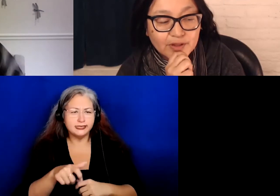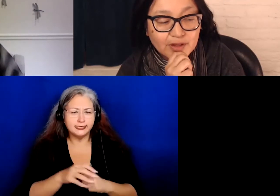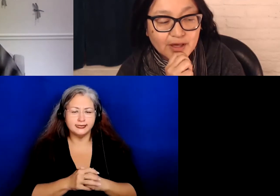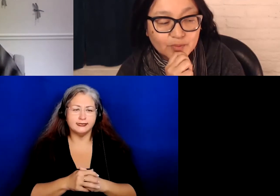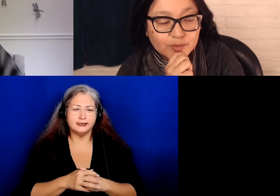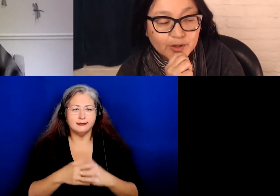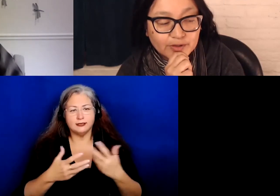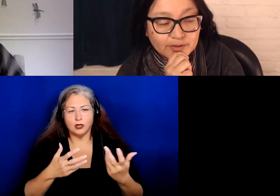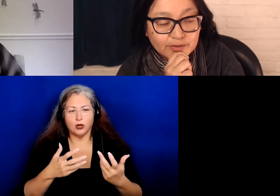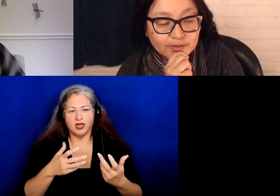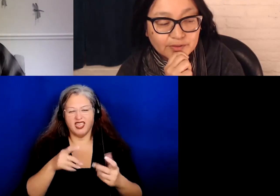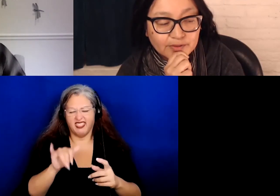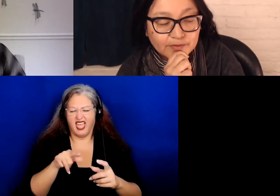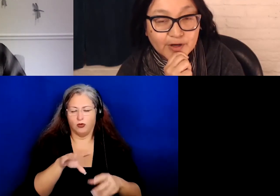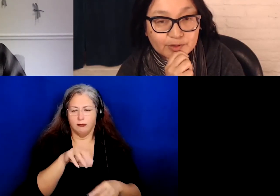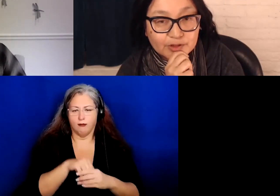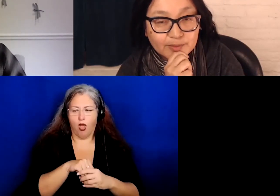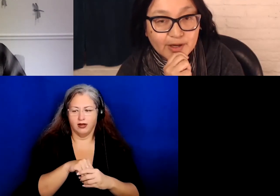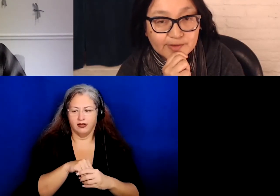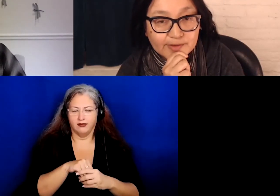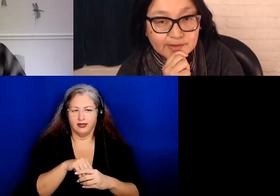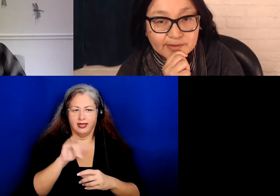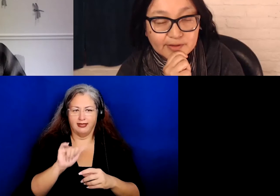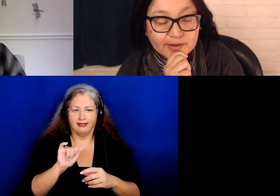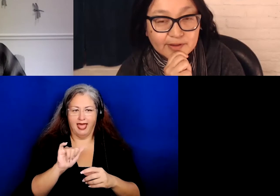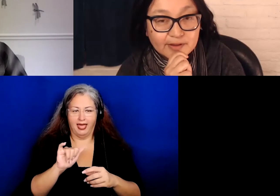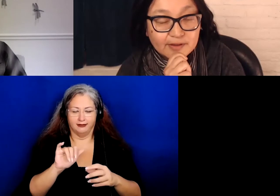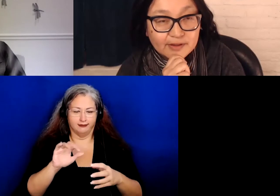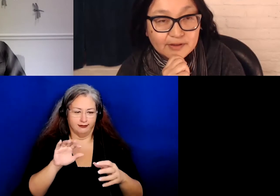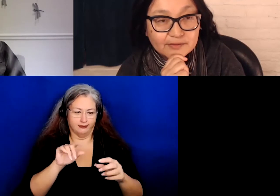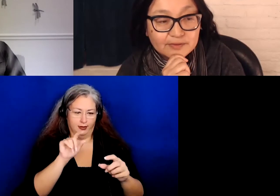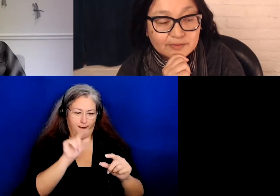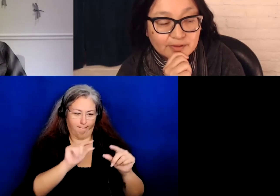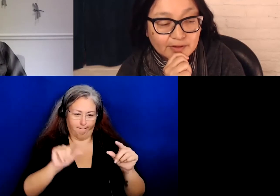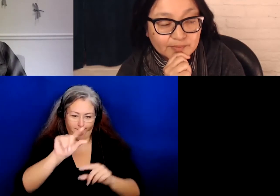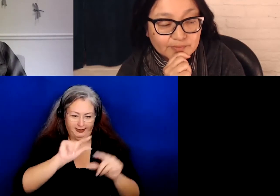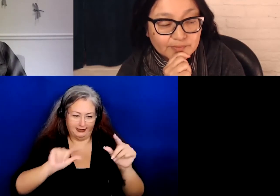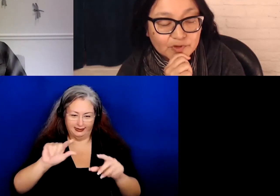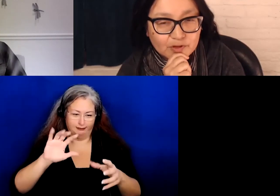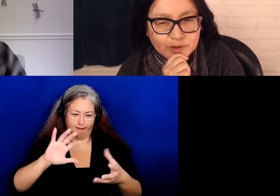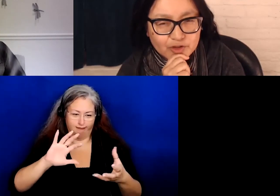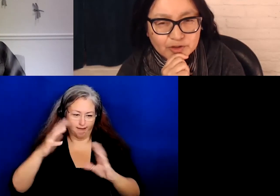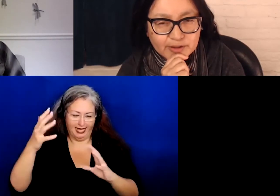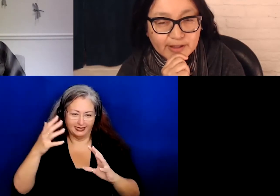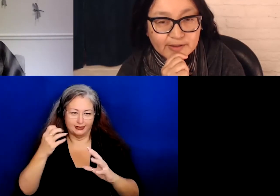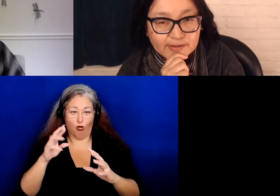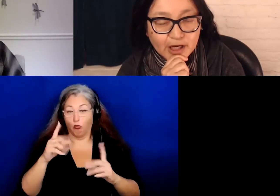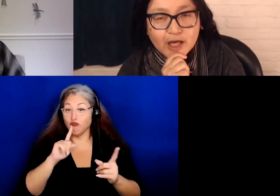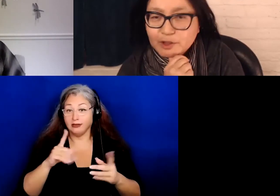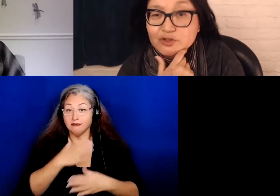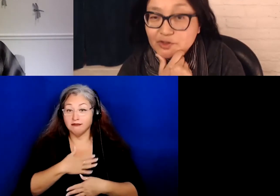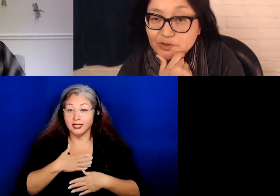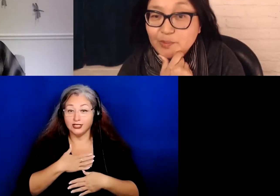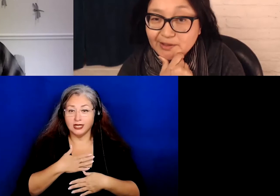So I think that was part of the fragmentary mess, the sort of the pleasure, I guess.